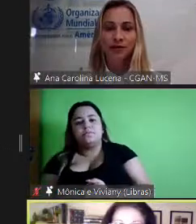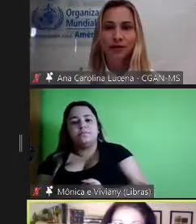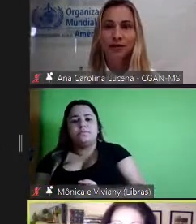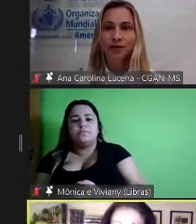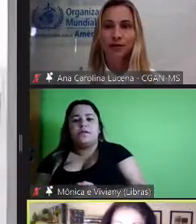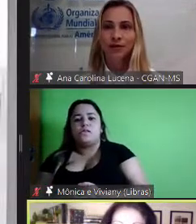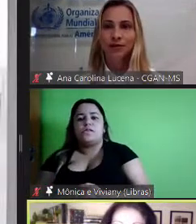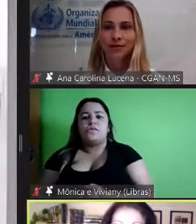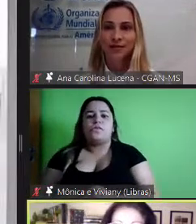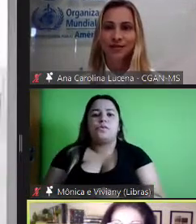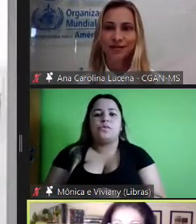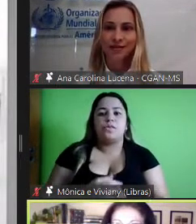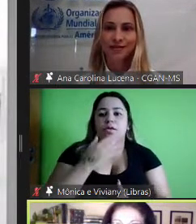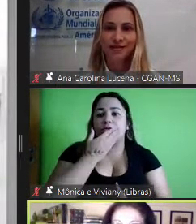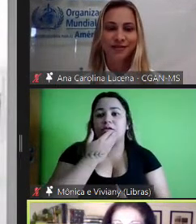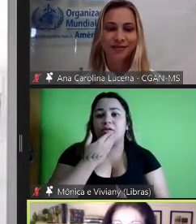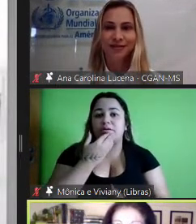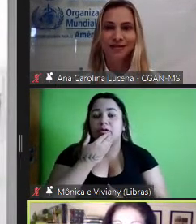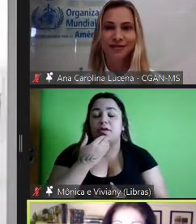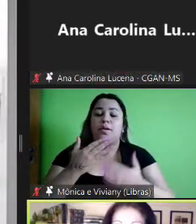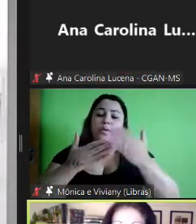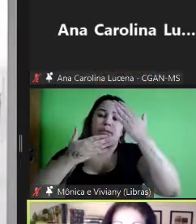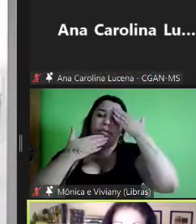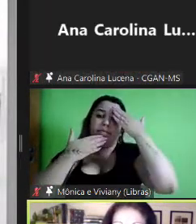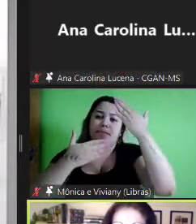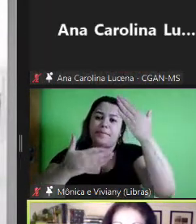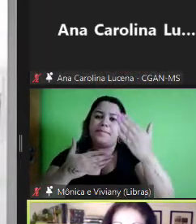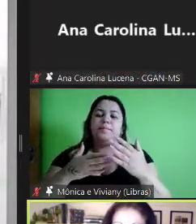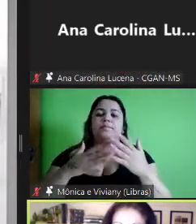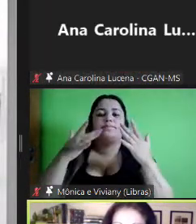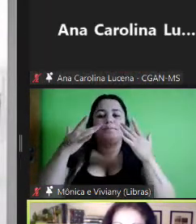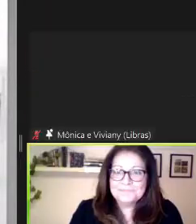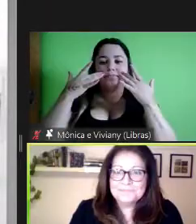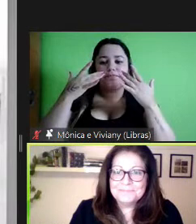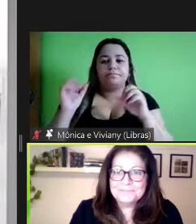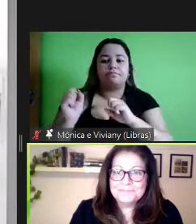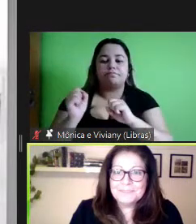Thank you very much for that introduction. Can you see my screen?